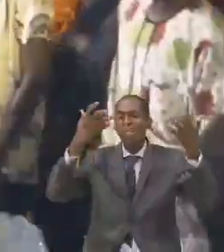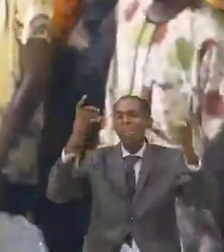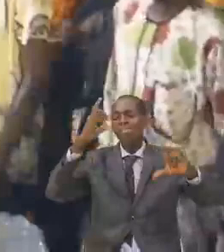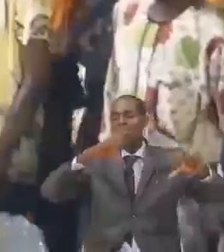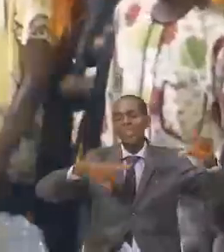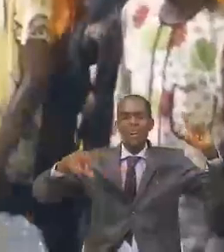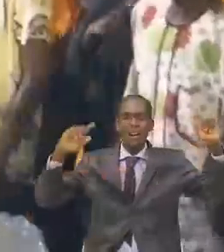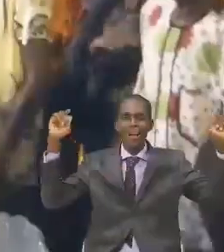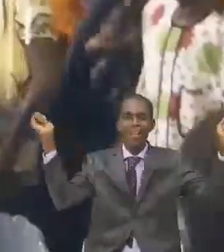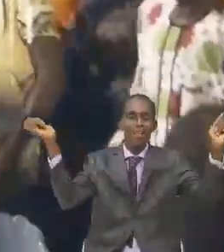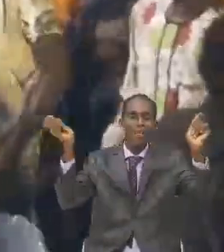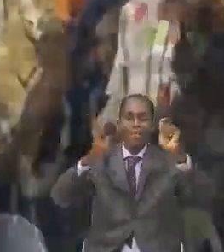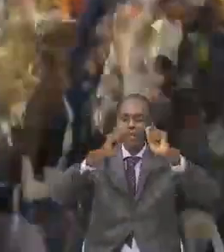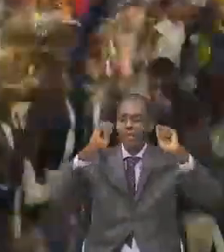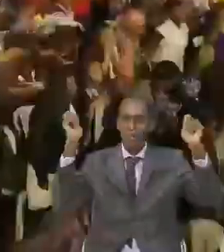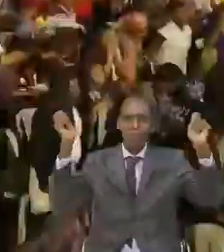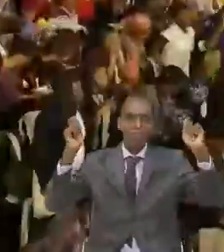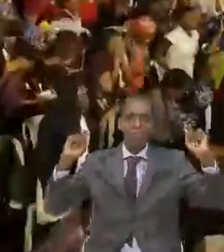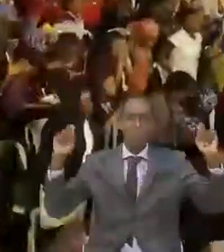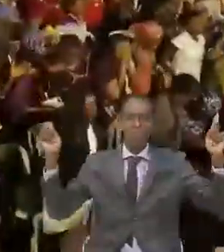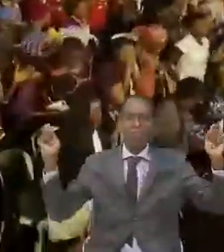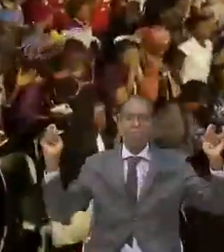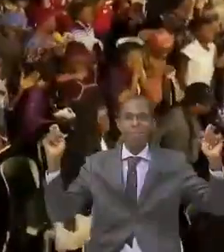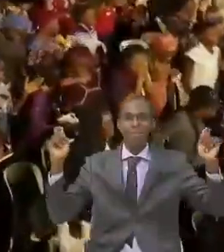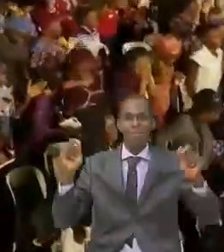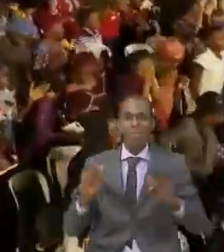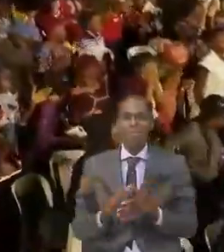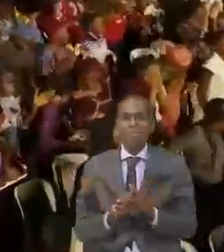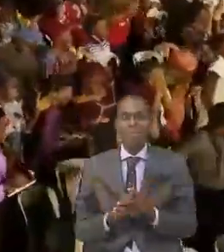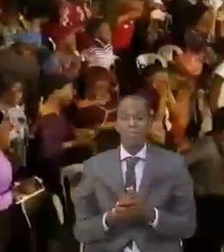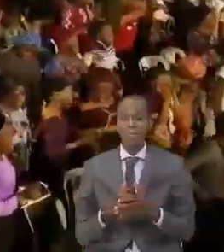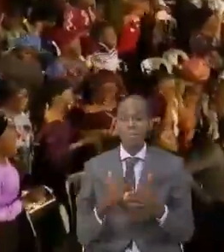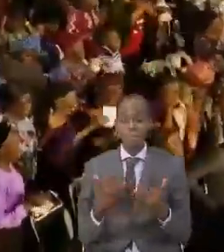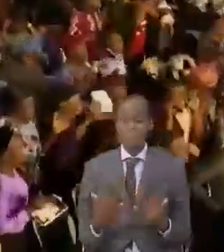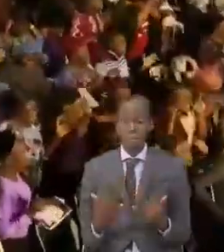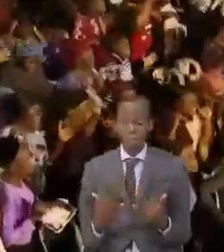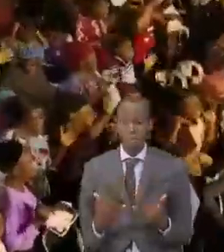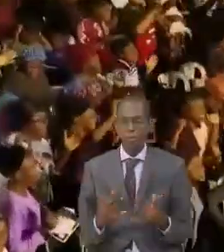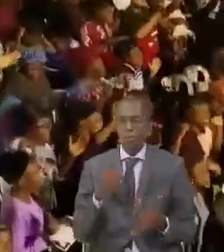is now, shout hallelujah.